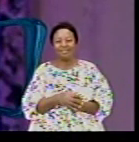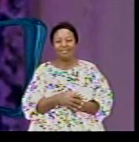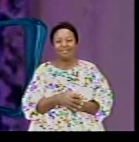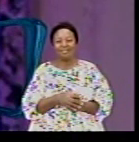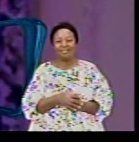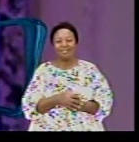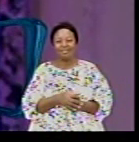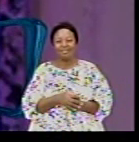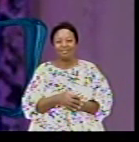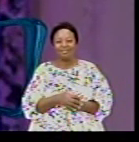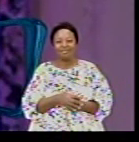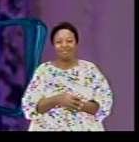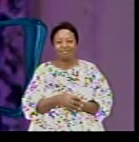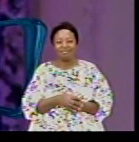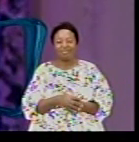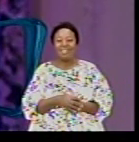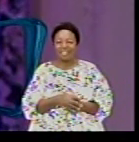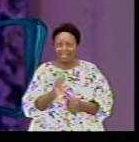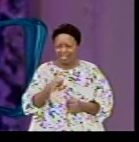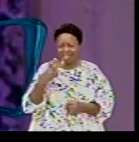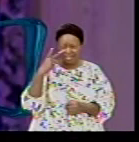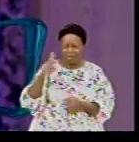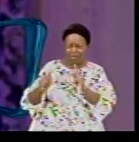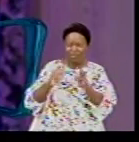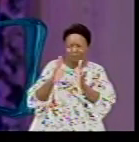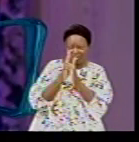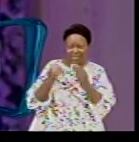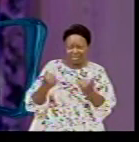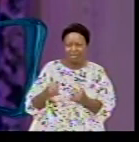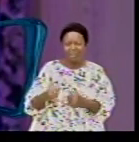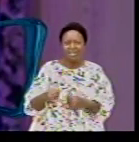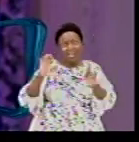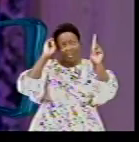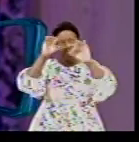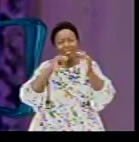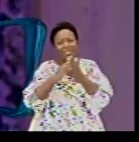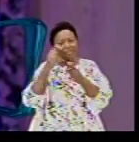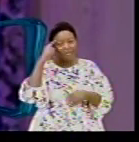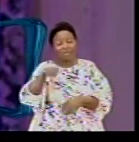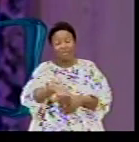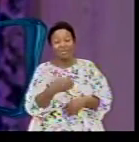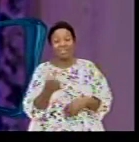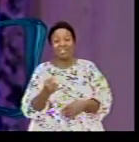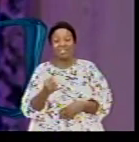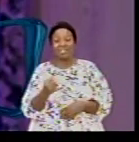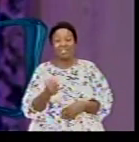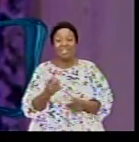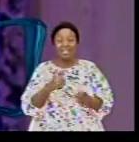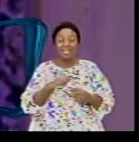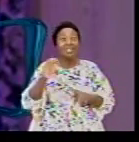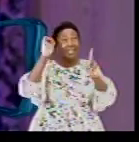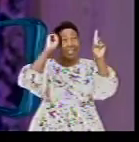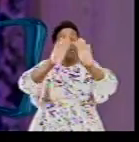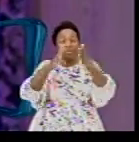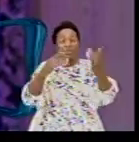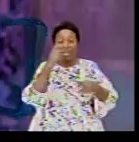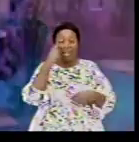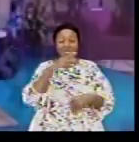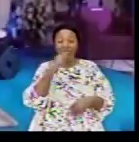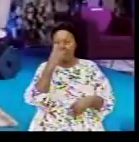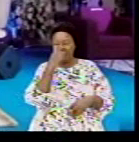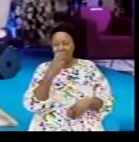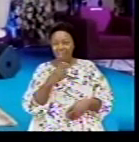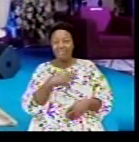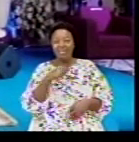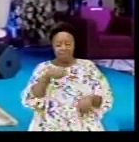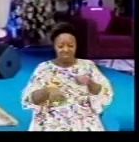Yes, some people are already praying. He did it for others. He opened the eyes of the blind. The